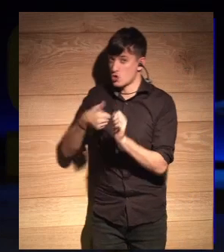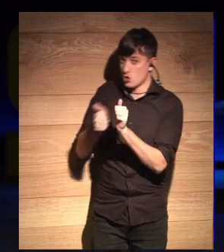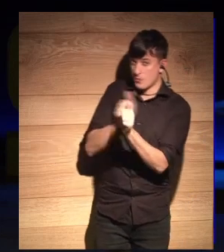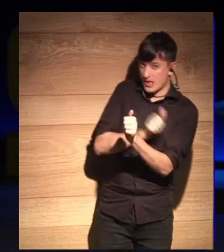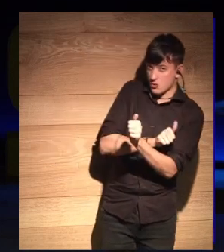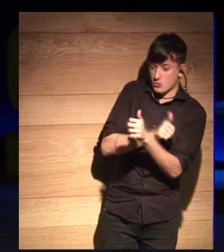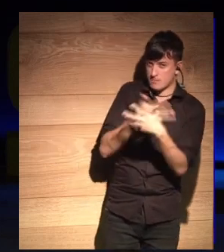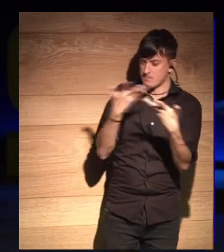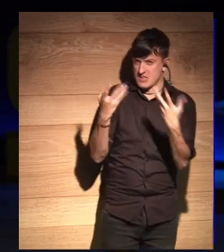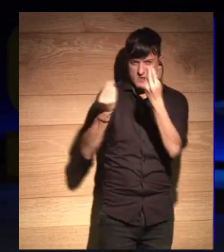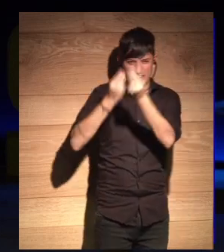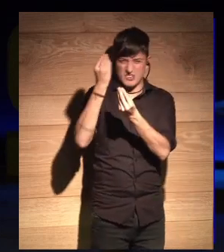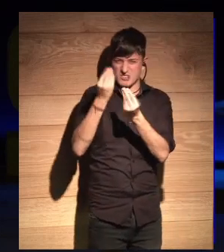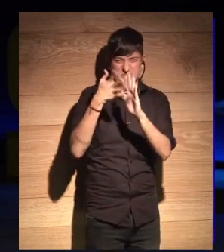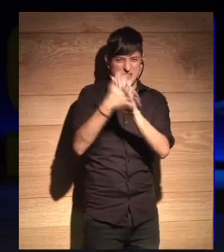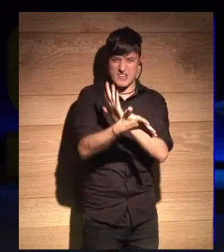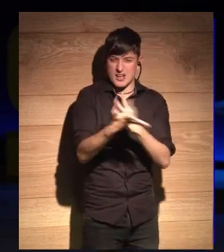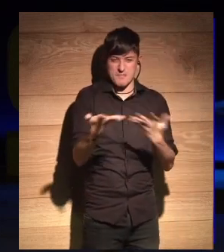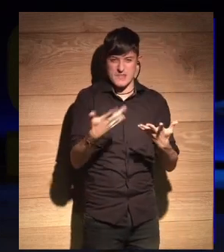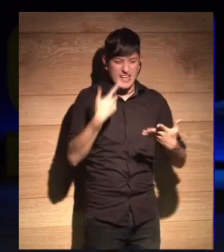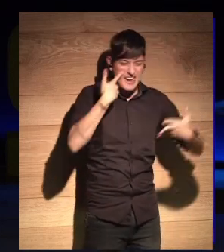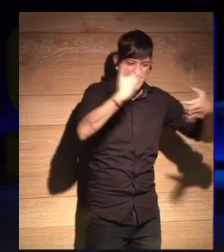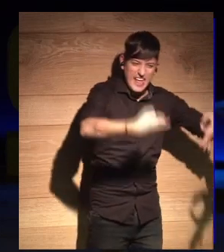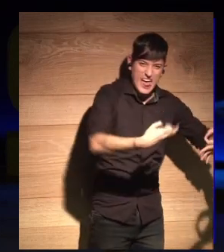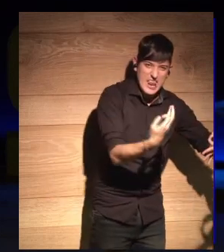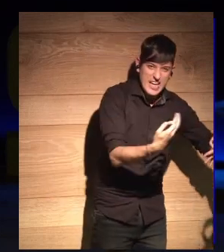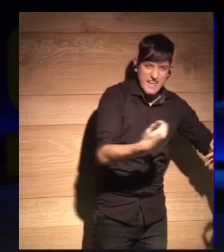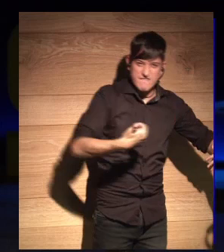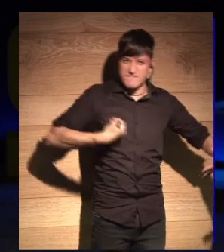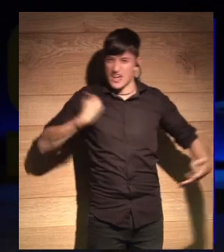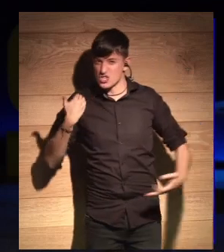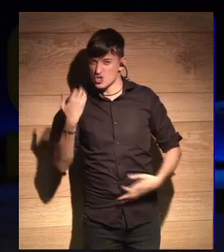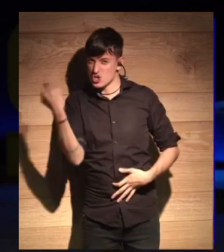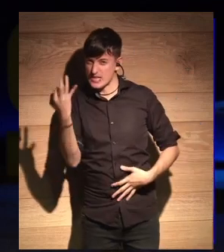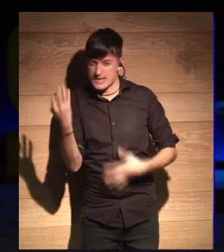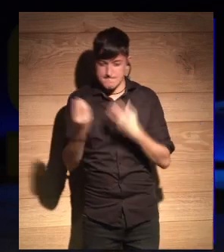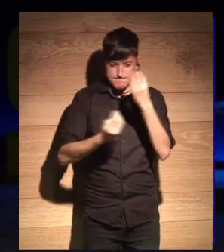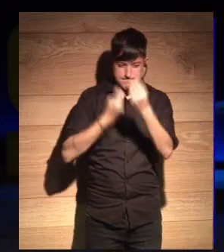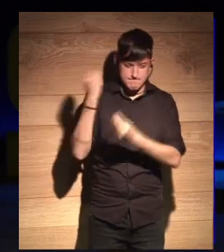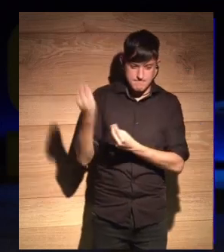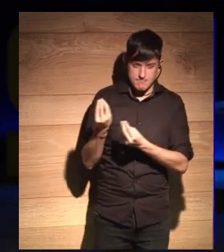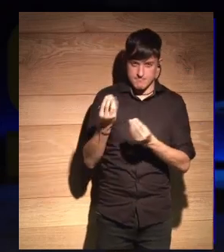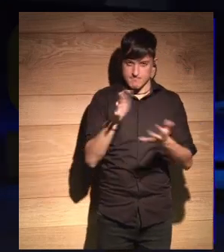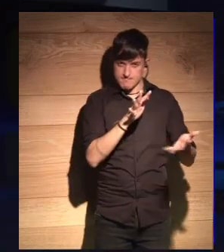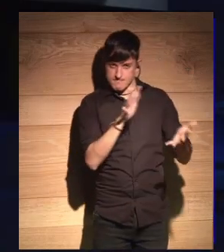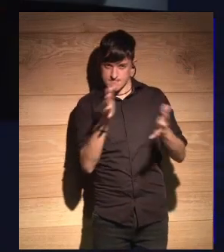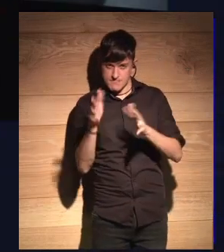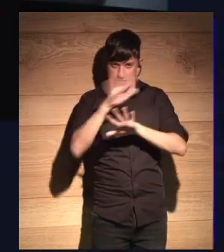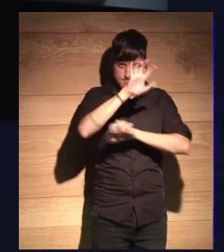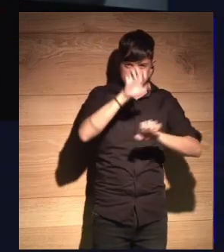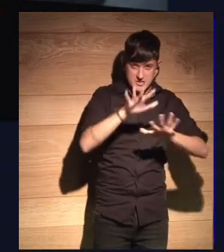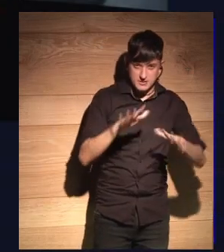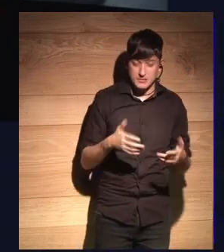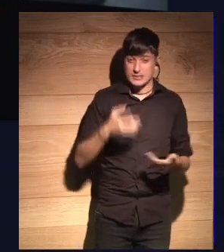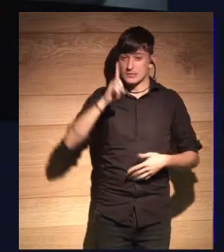and who's fictitious. There was also some talk that people thought that it was all her mind, the whole thing was in her mind, or was it all in